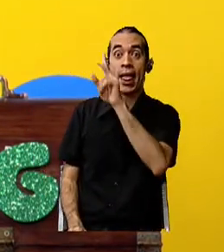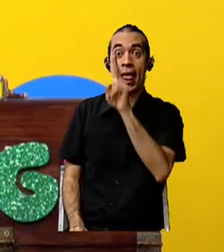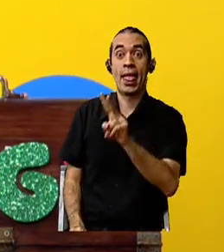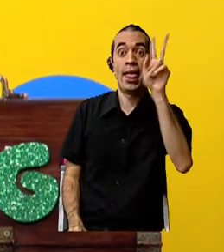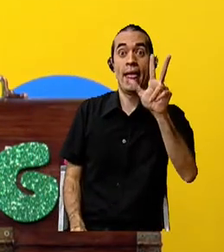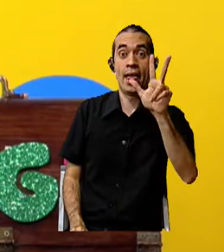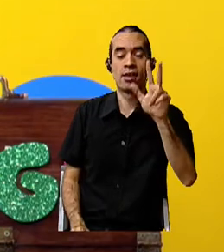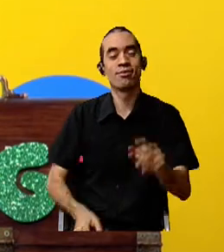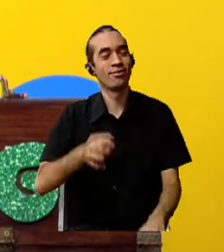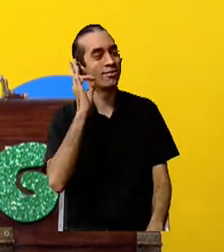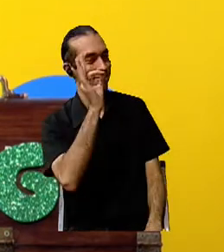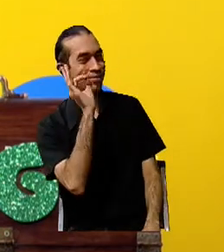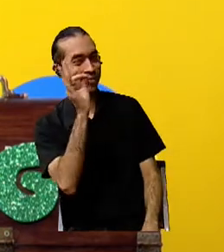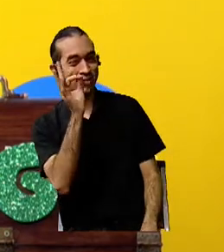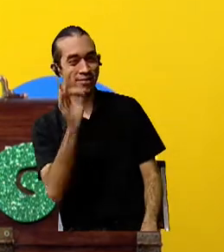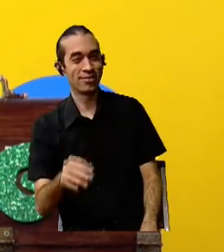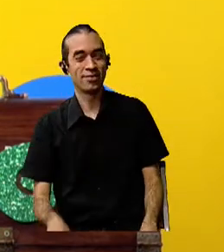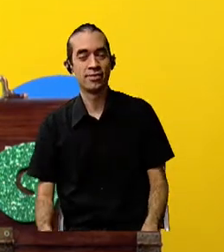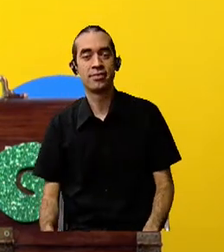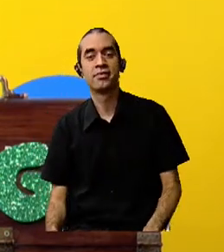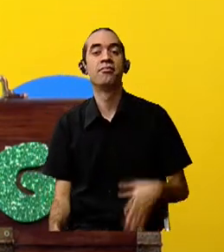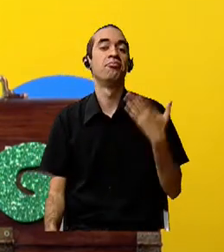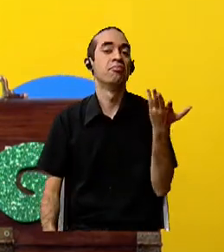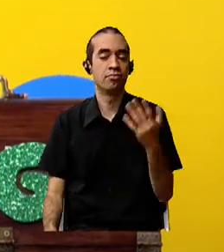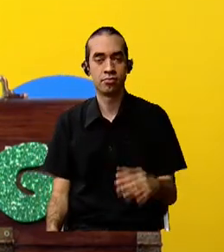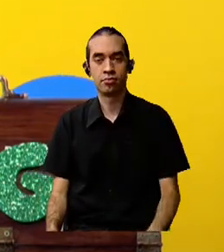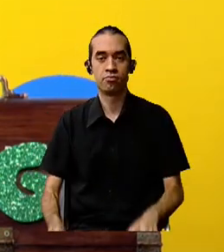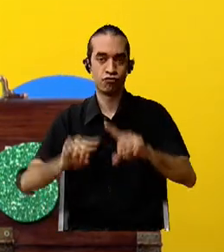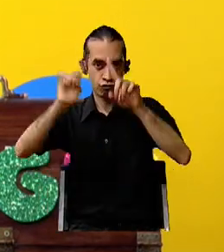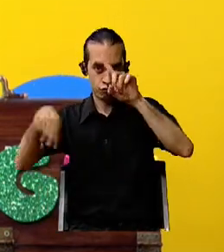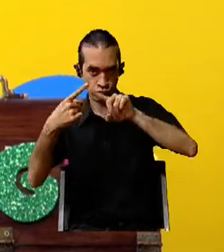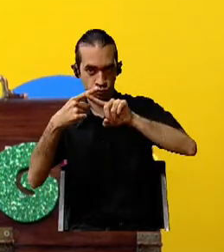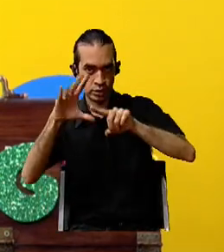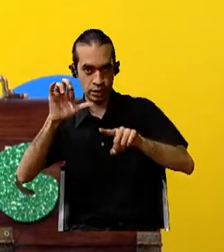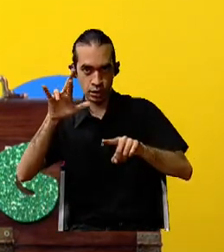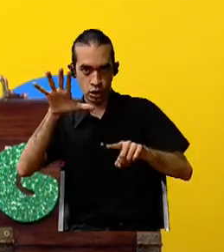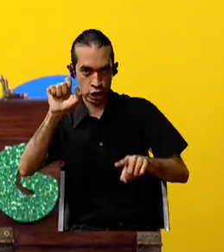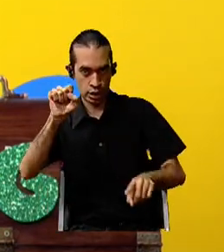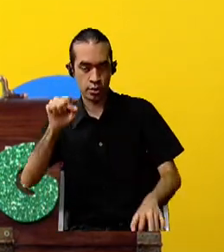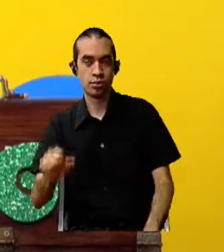1, 2, and 3. Very good, Chuli. And let's count the circles.